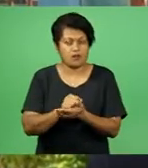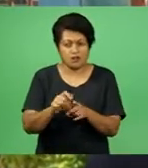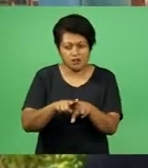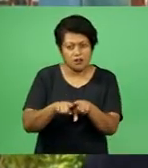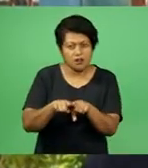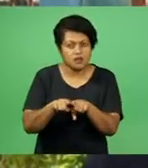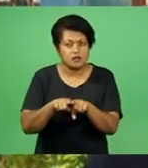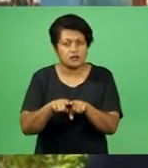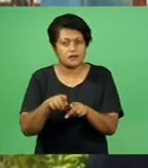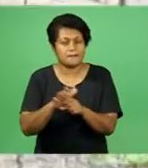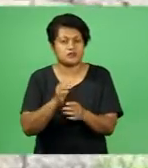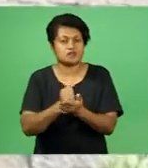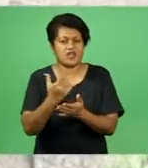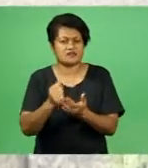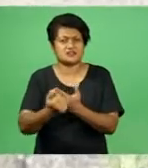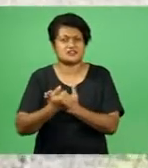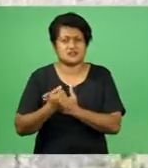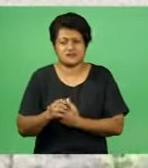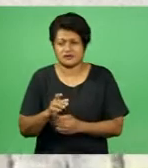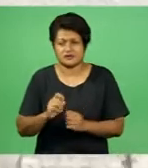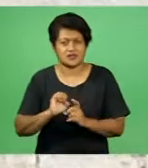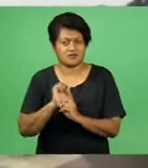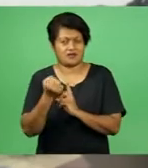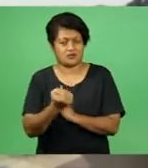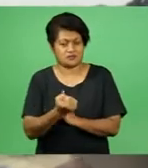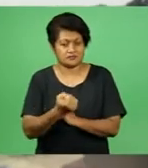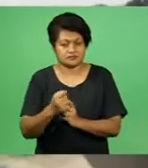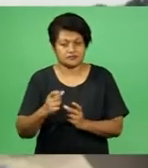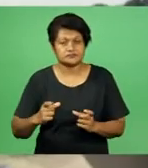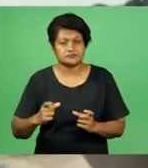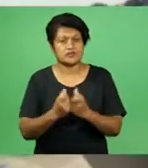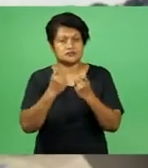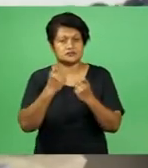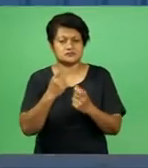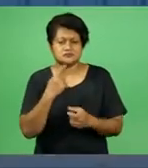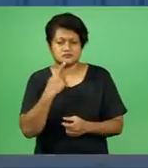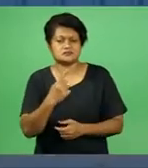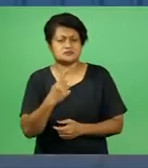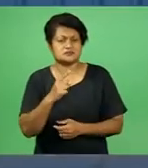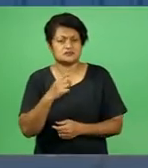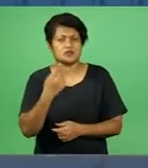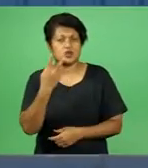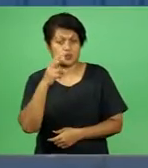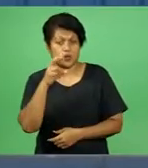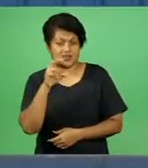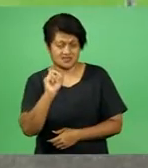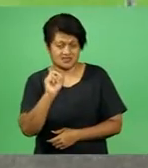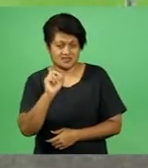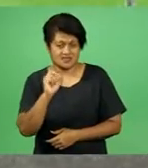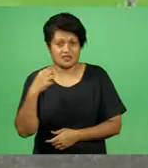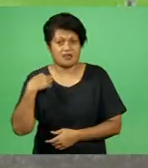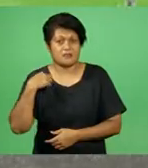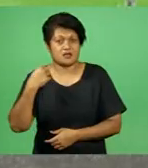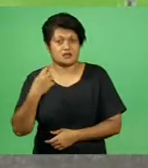also make sure they have a good, safe environment. The Accident Compensation Commission says there were around 20 informal adoption applications